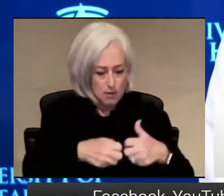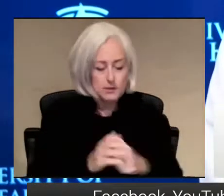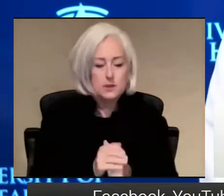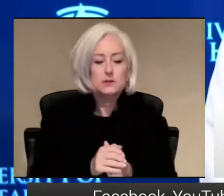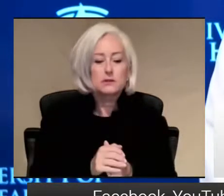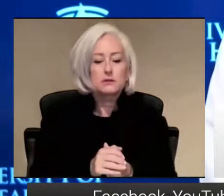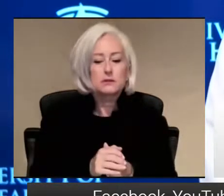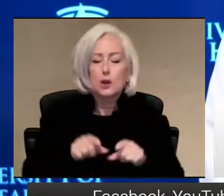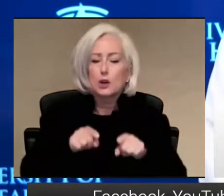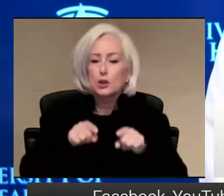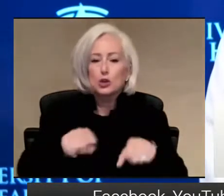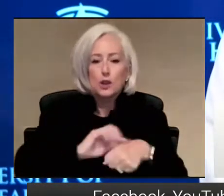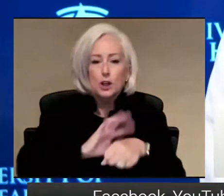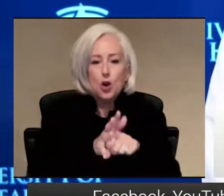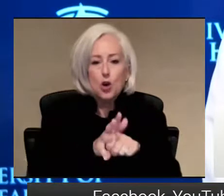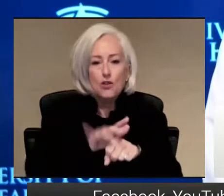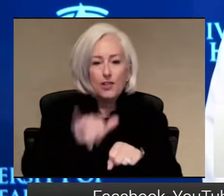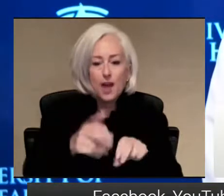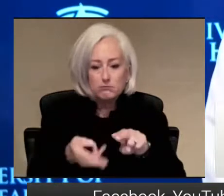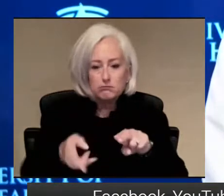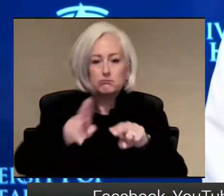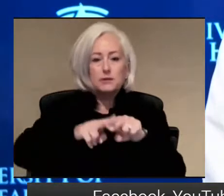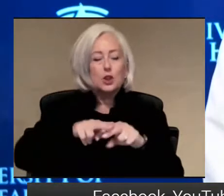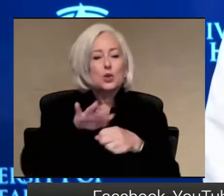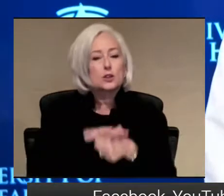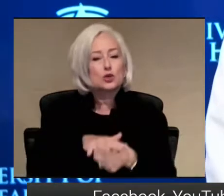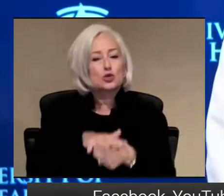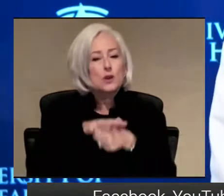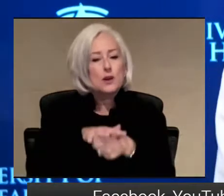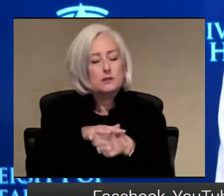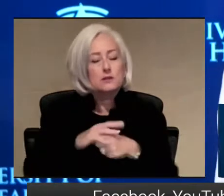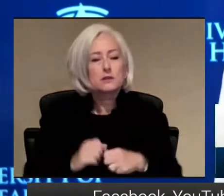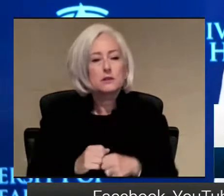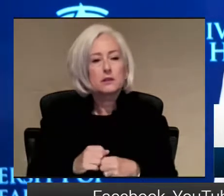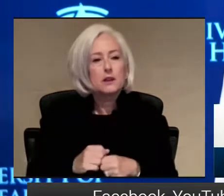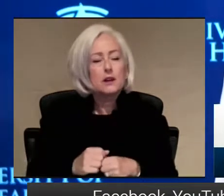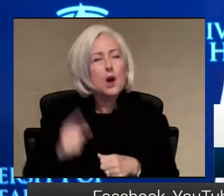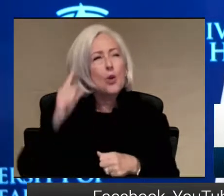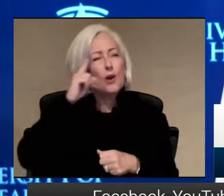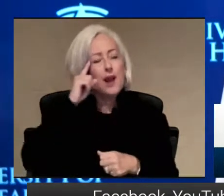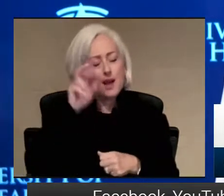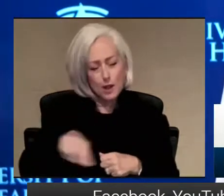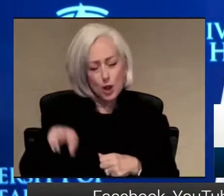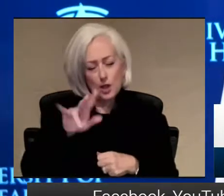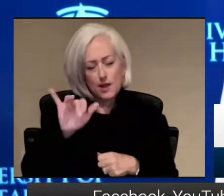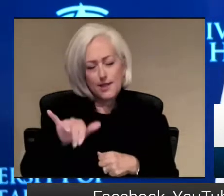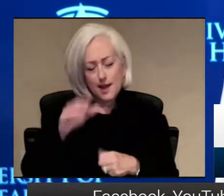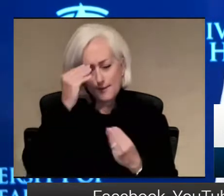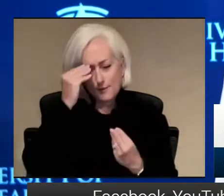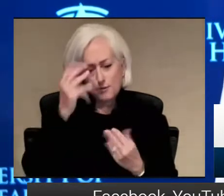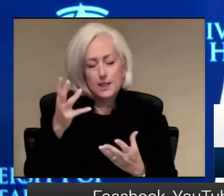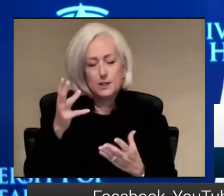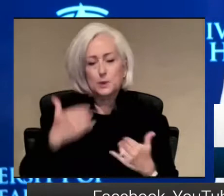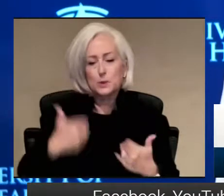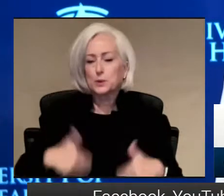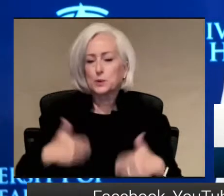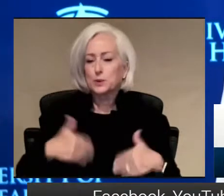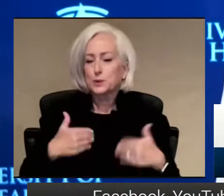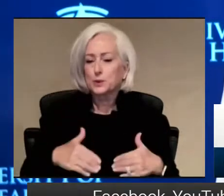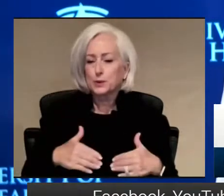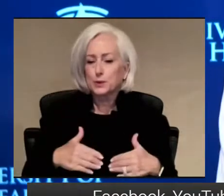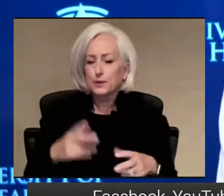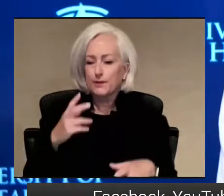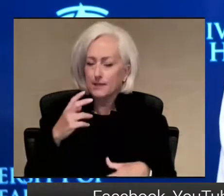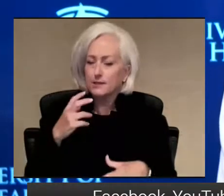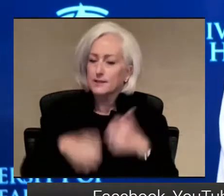added to the stress as well. So if I look at that, I think, this is a tough statistic to wrestle with, right? Because you got to look at that and say, that's not